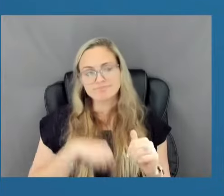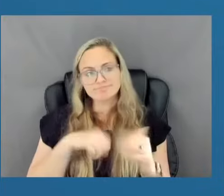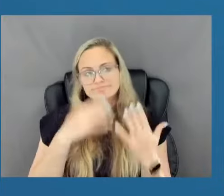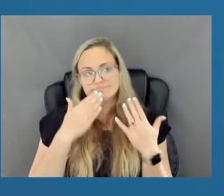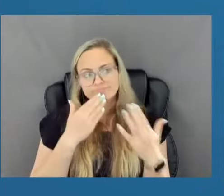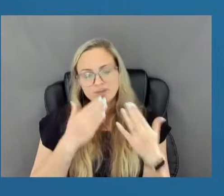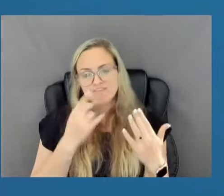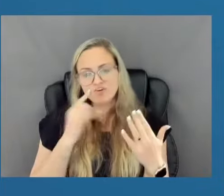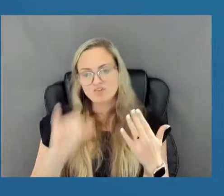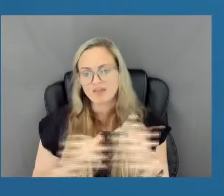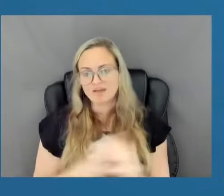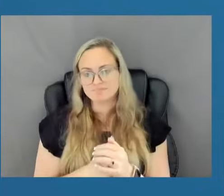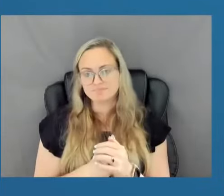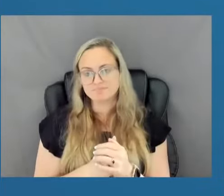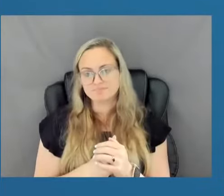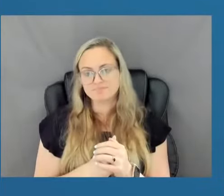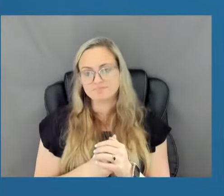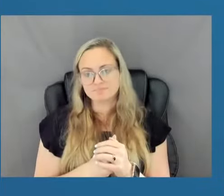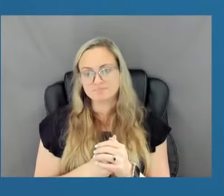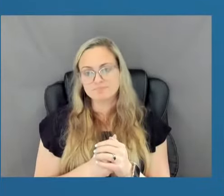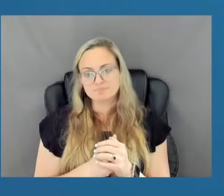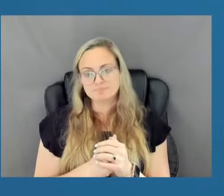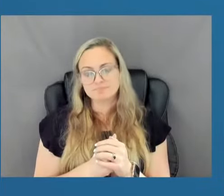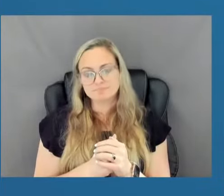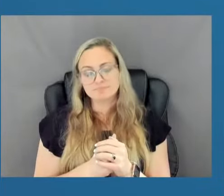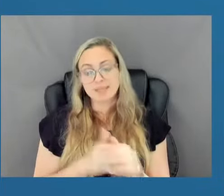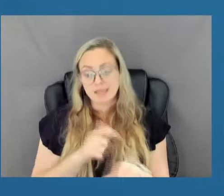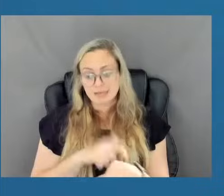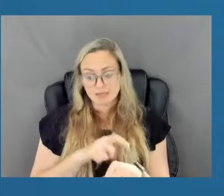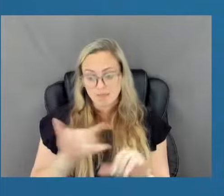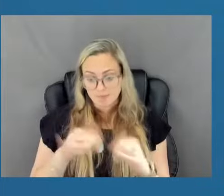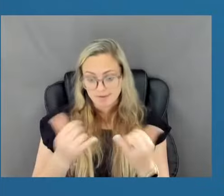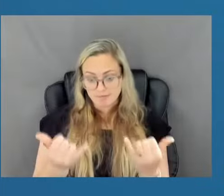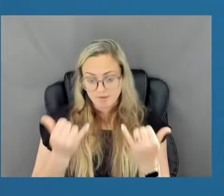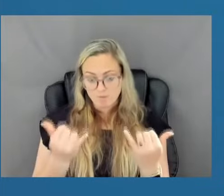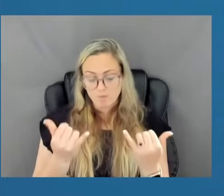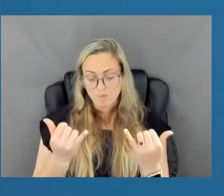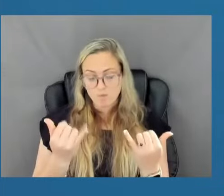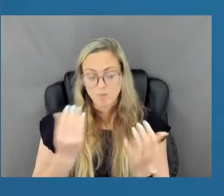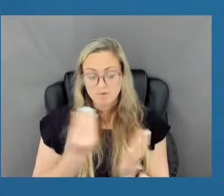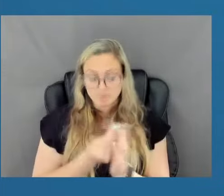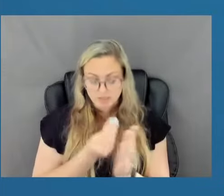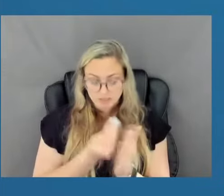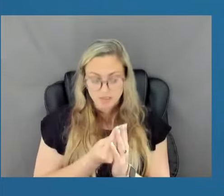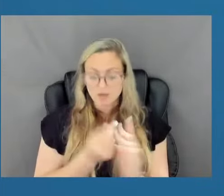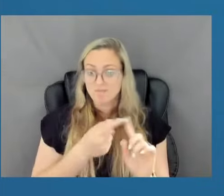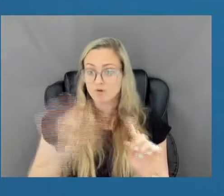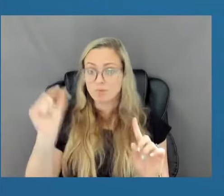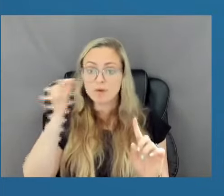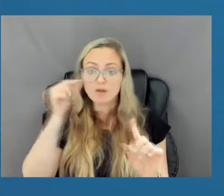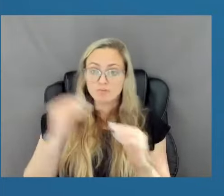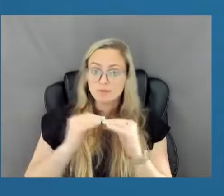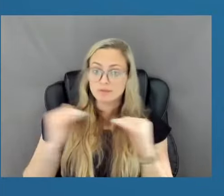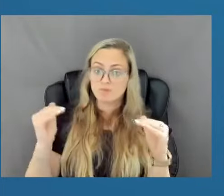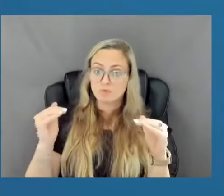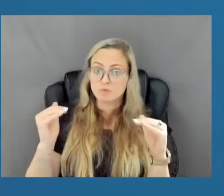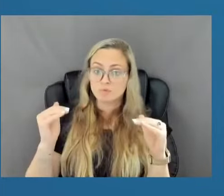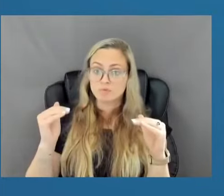that. And it's at a time like this where funding from a government level